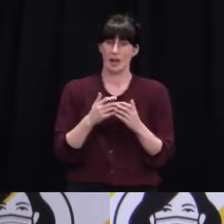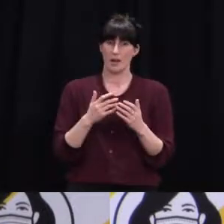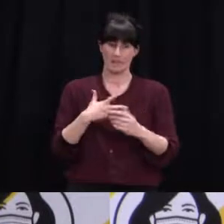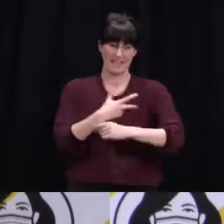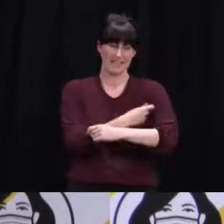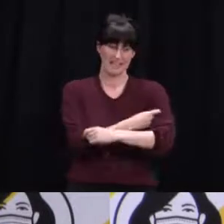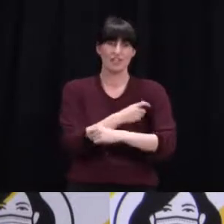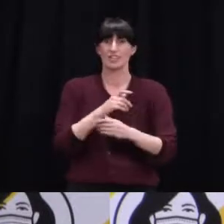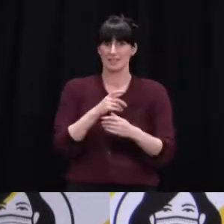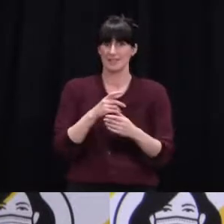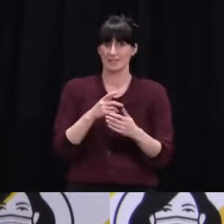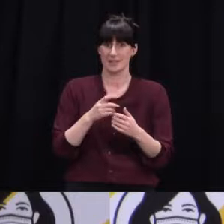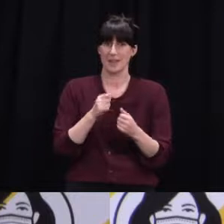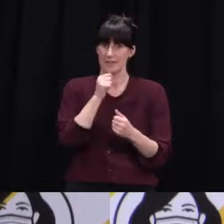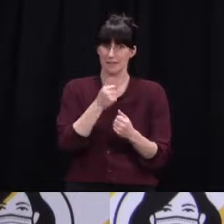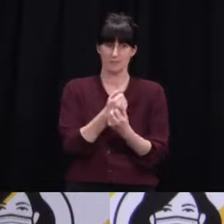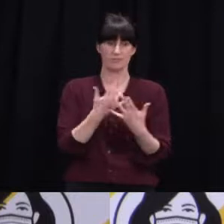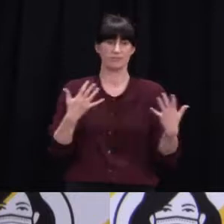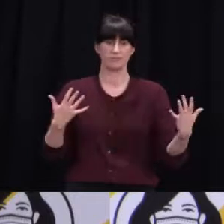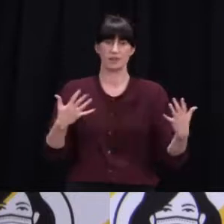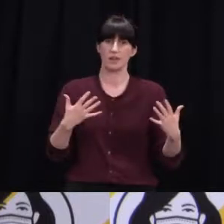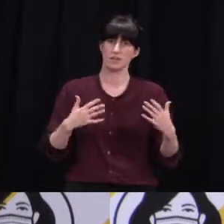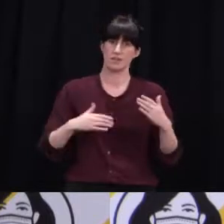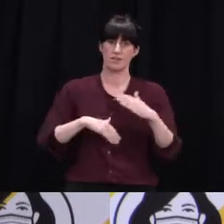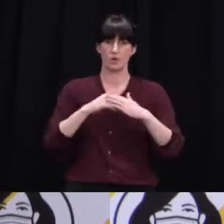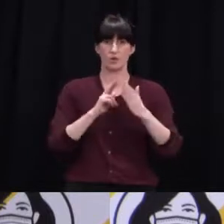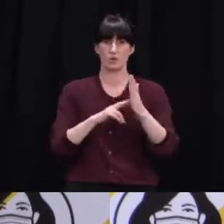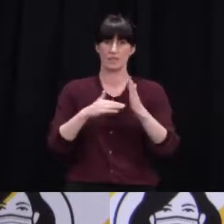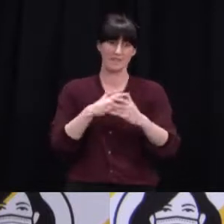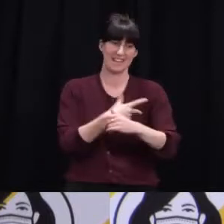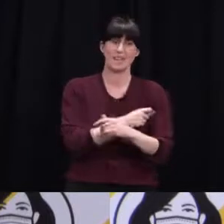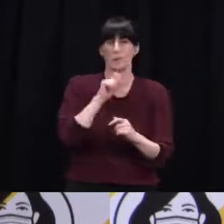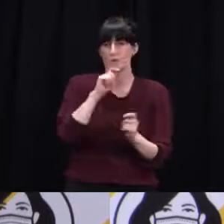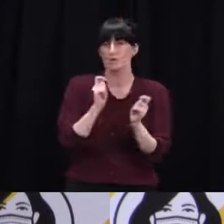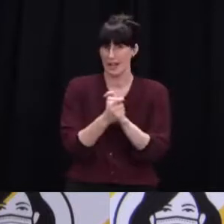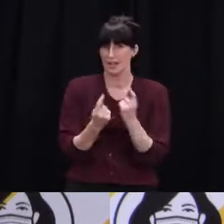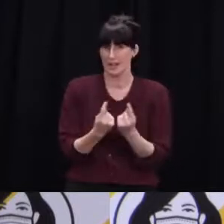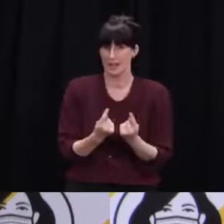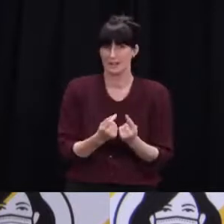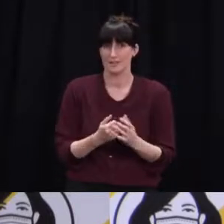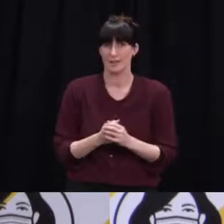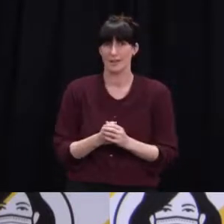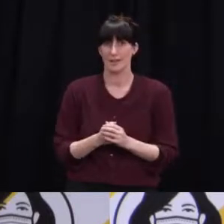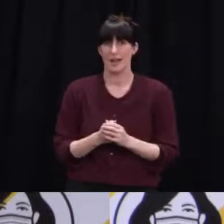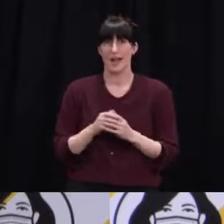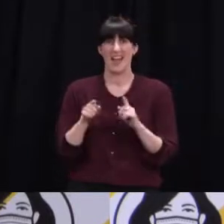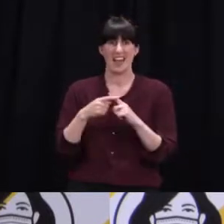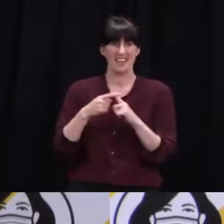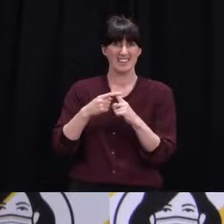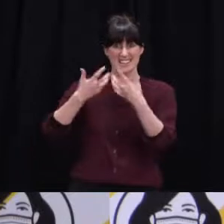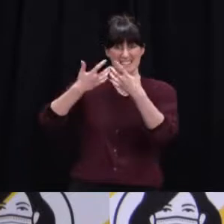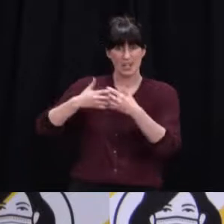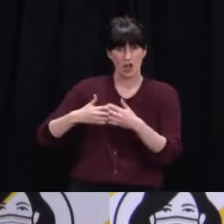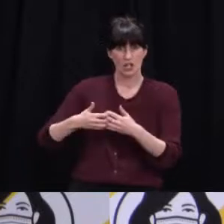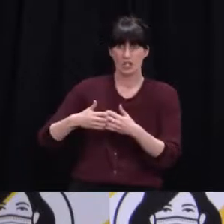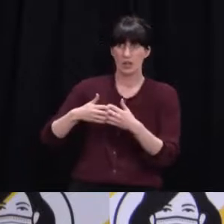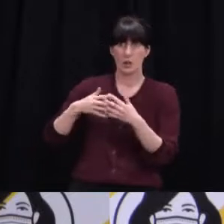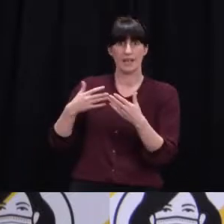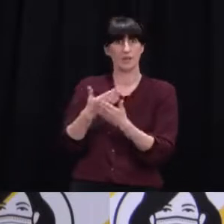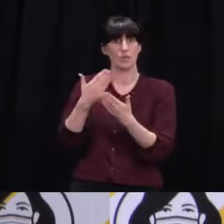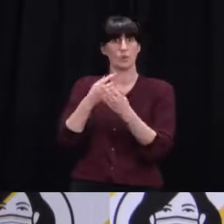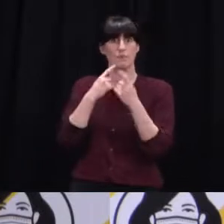will change. They'll change with higher rates of vaccination, not just here in New Zealand, but also around the world. They'll change as new tools